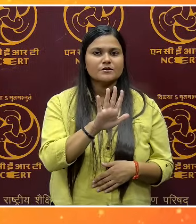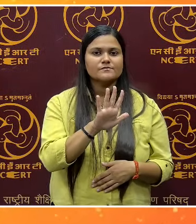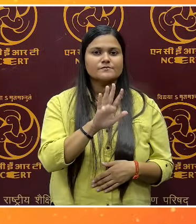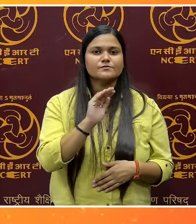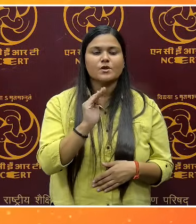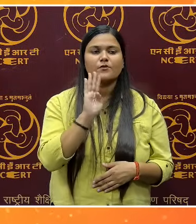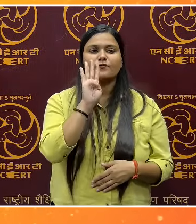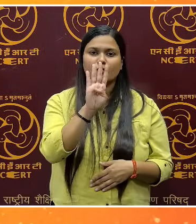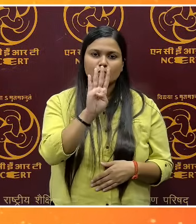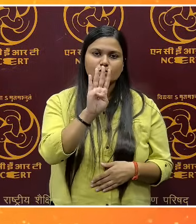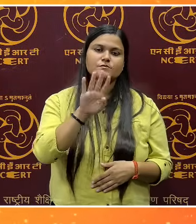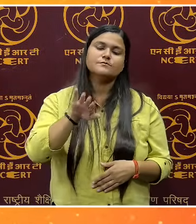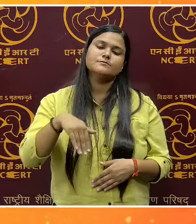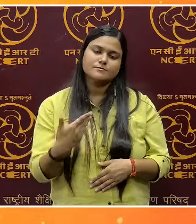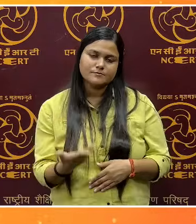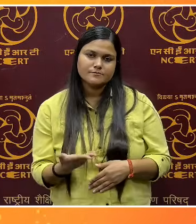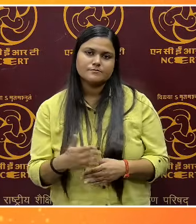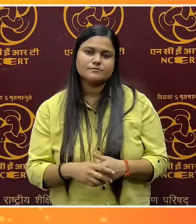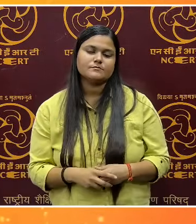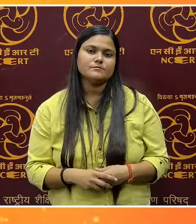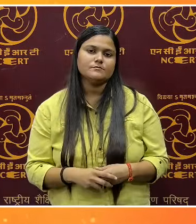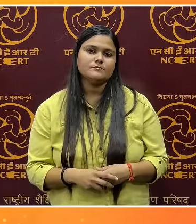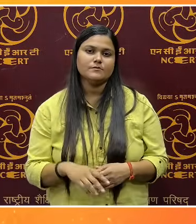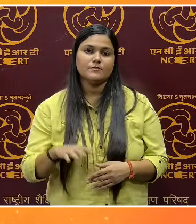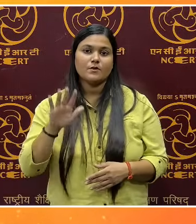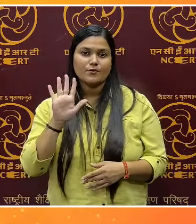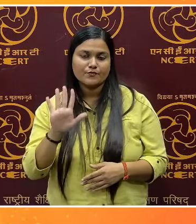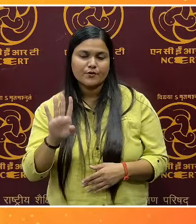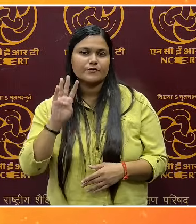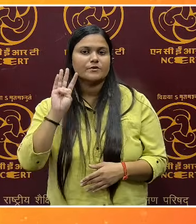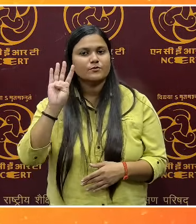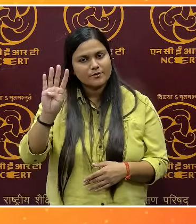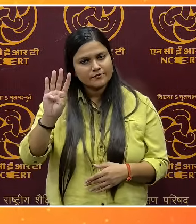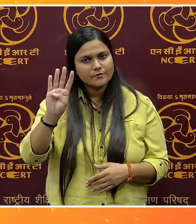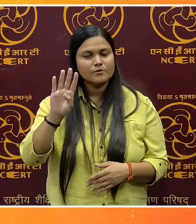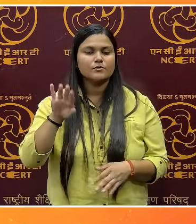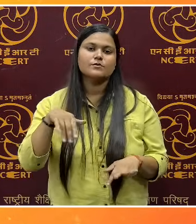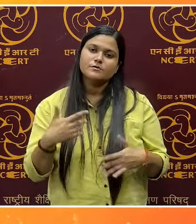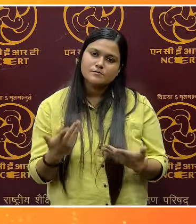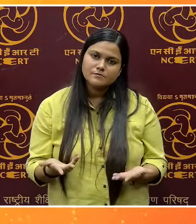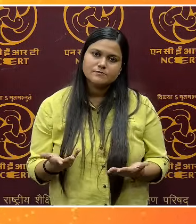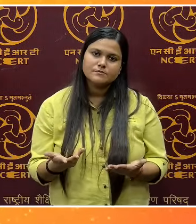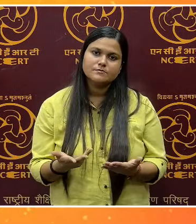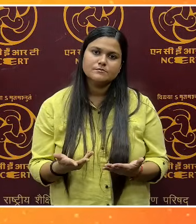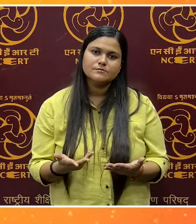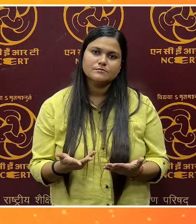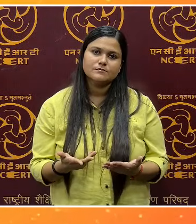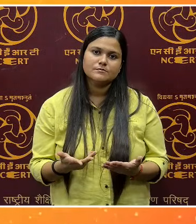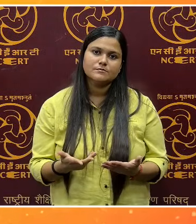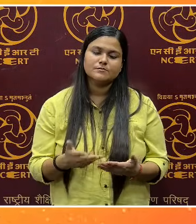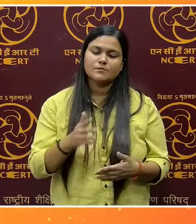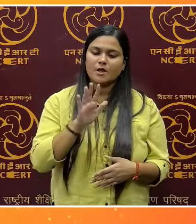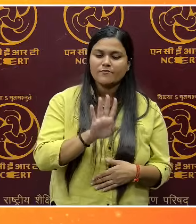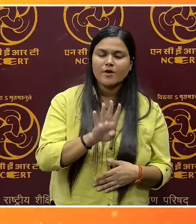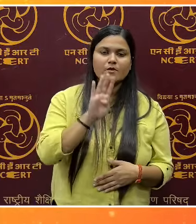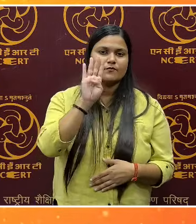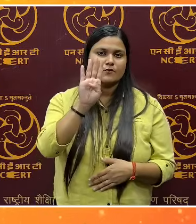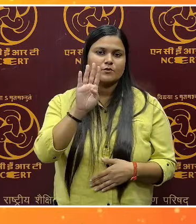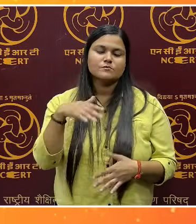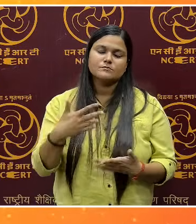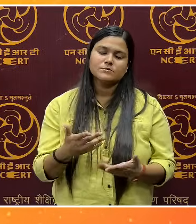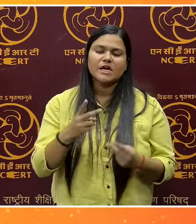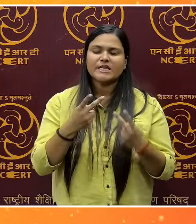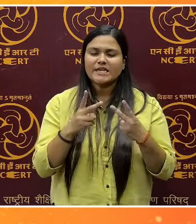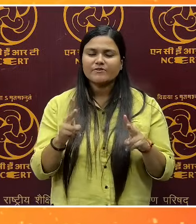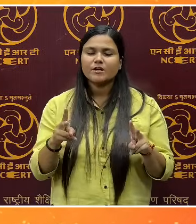4 or 5 to the power 4 or 5 power 4